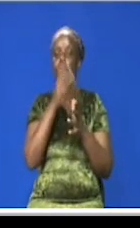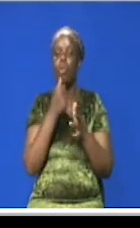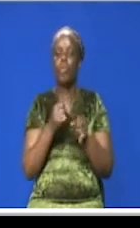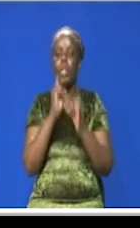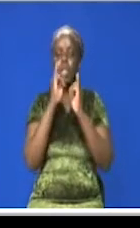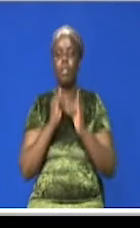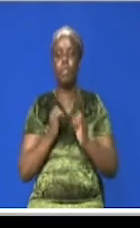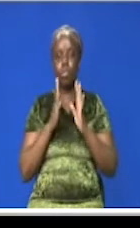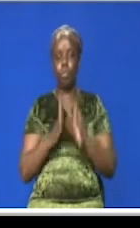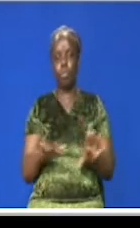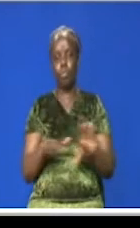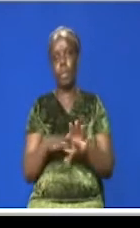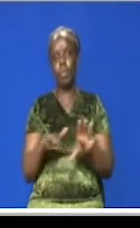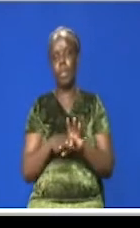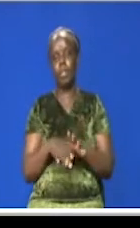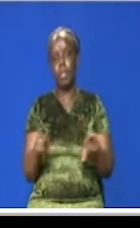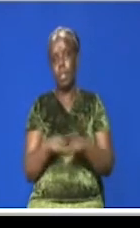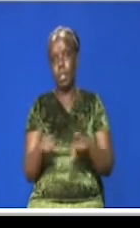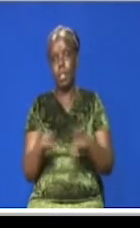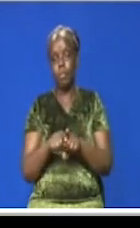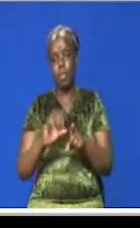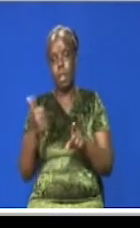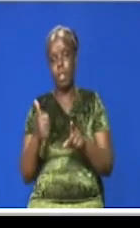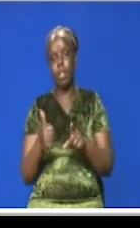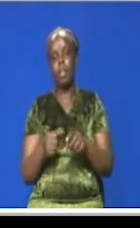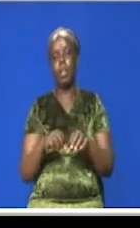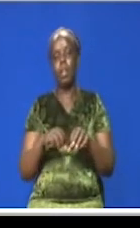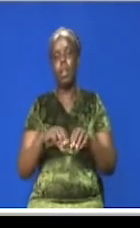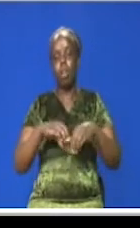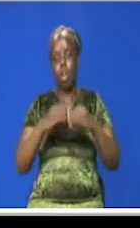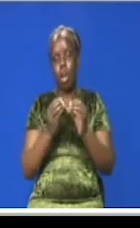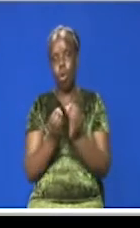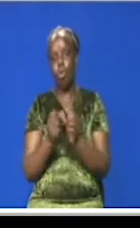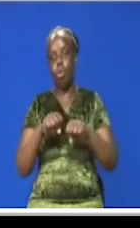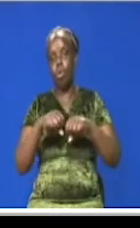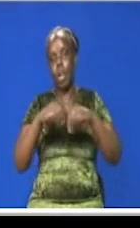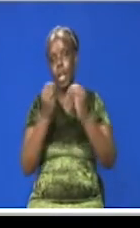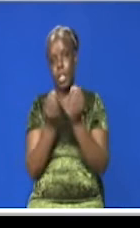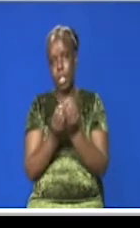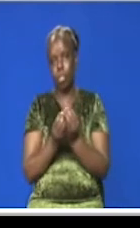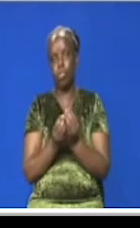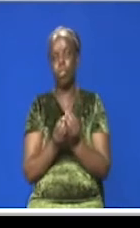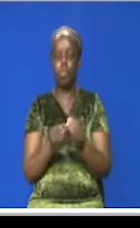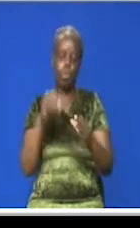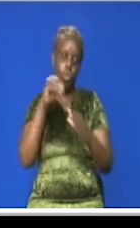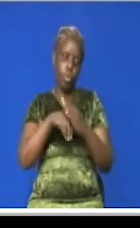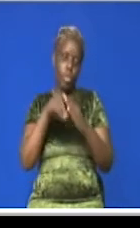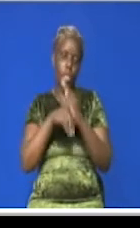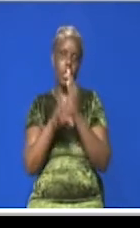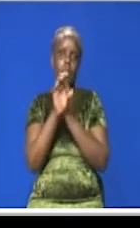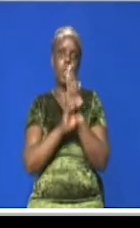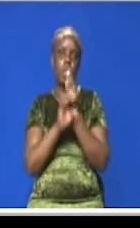from individuals as well as other firms or organizations within the